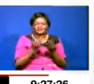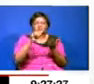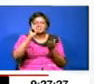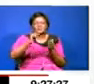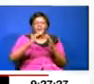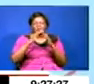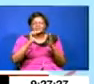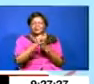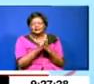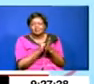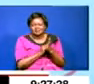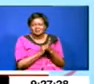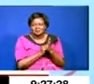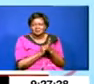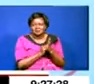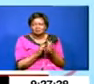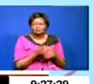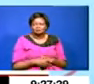agenda.